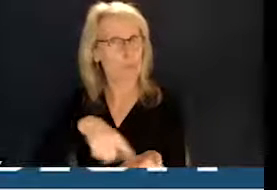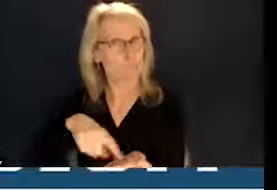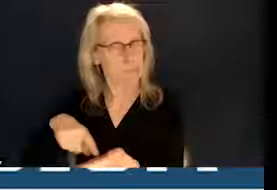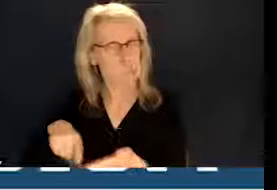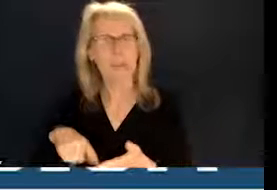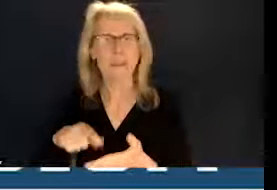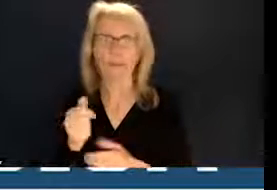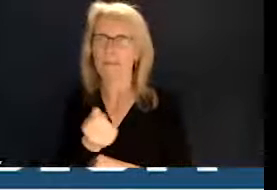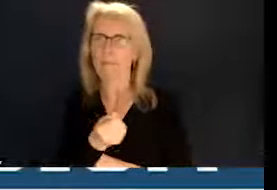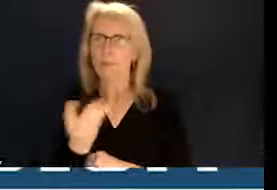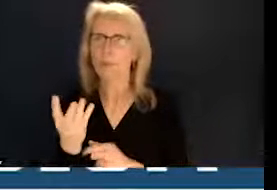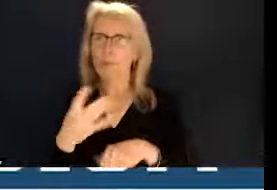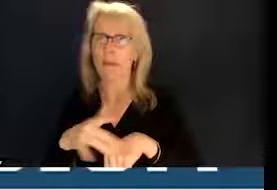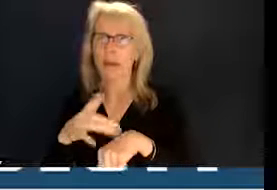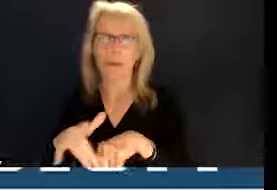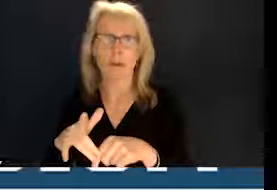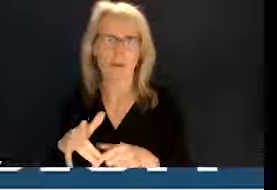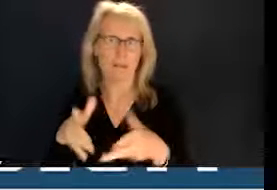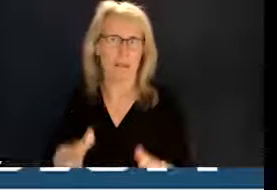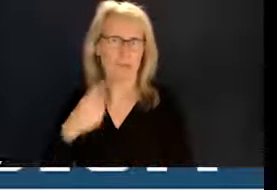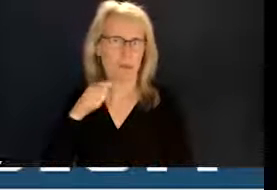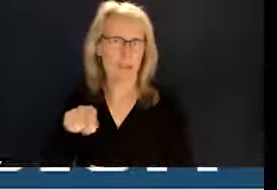online that you can go check out.